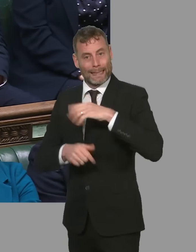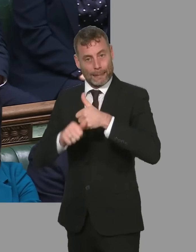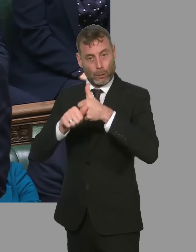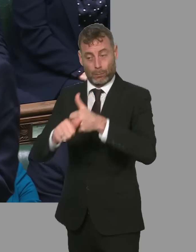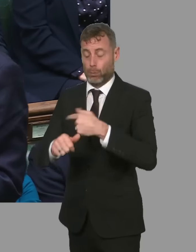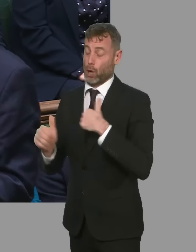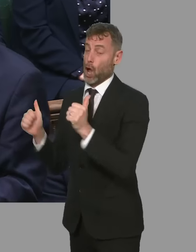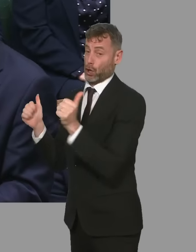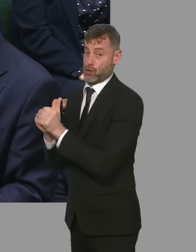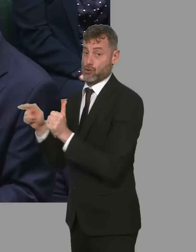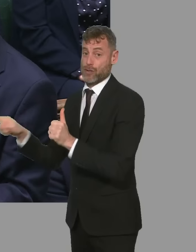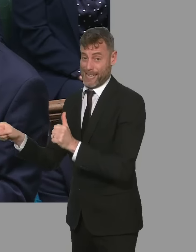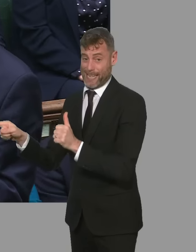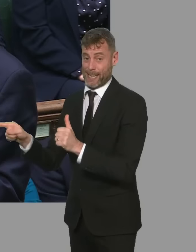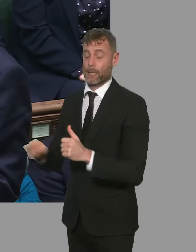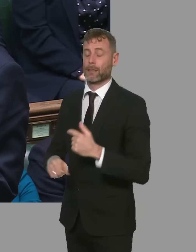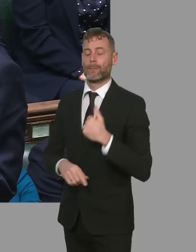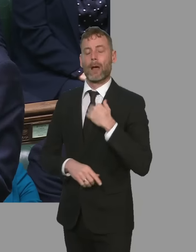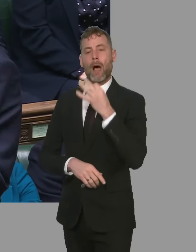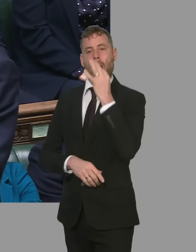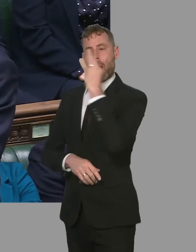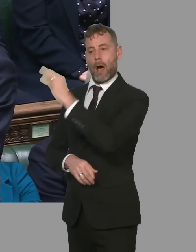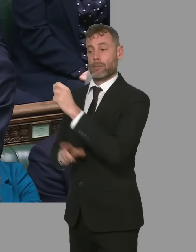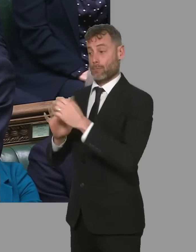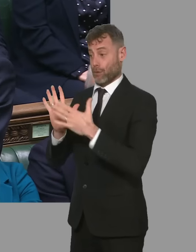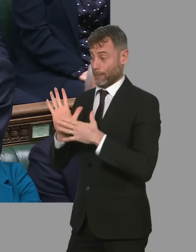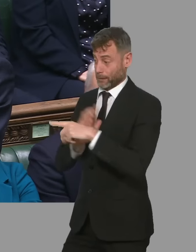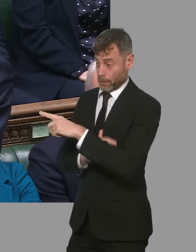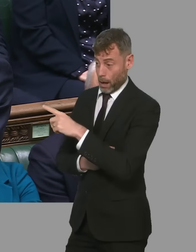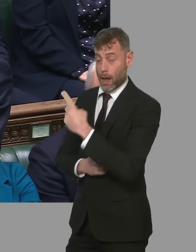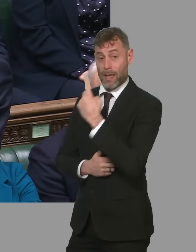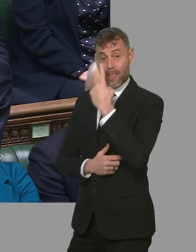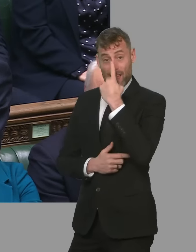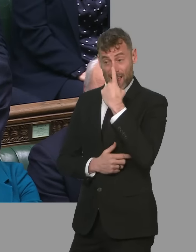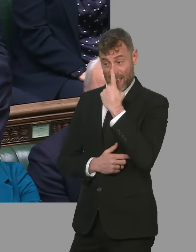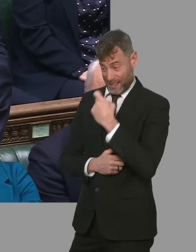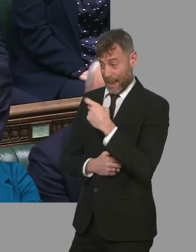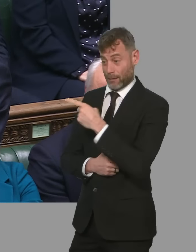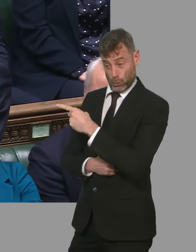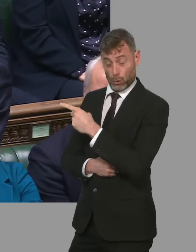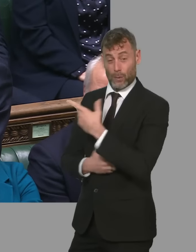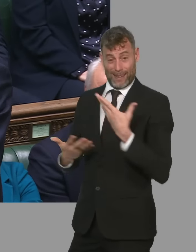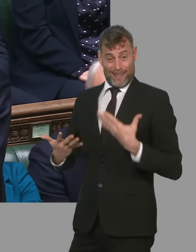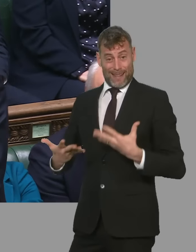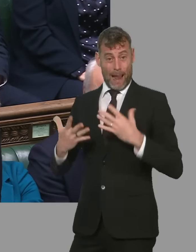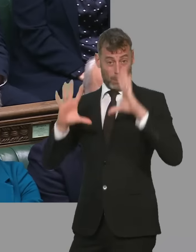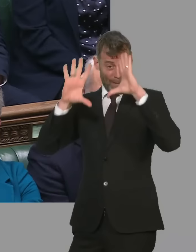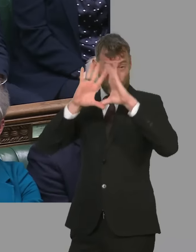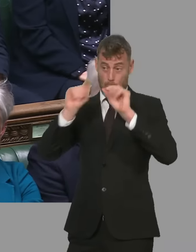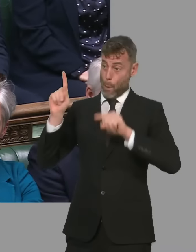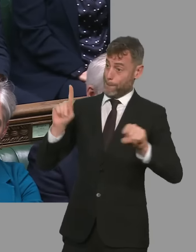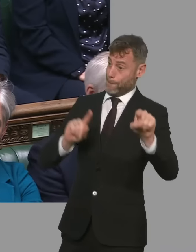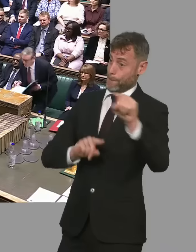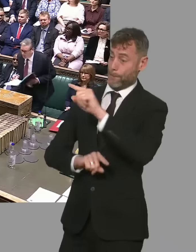to all those families and pensioners that he won't let their energy bills go up by £500 this year?